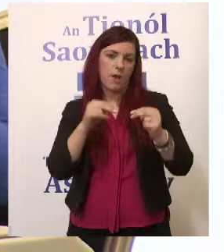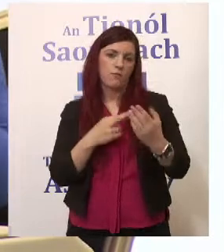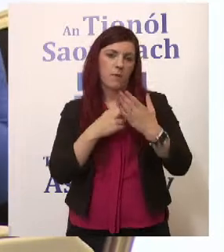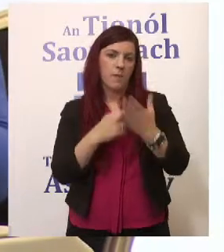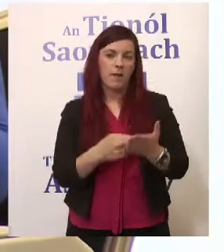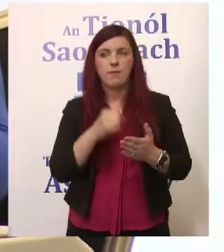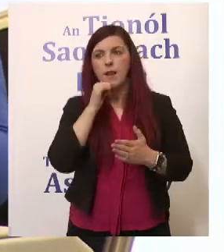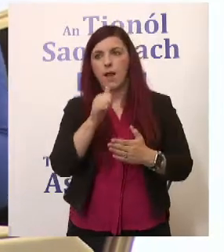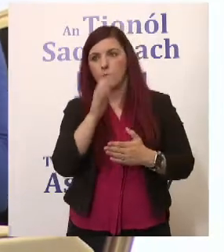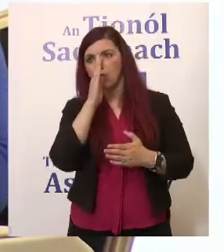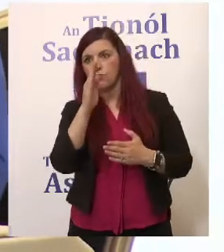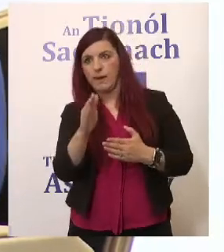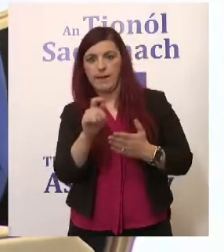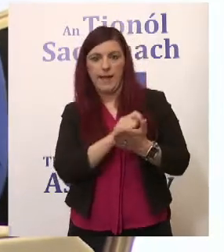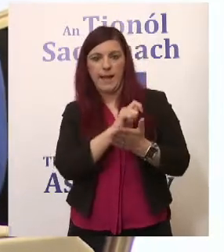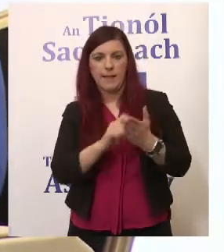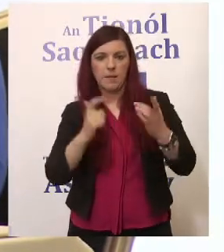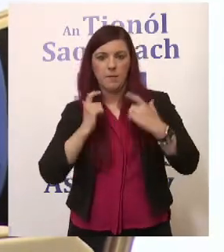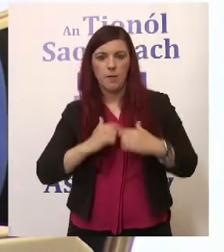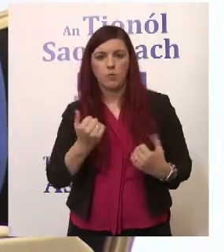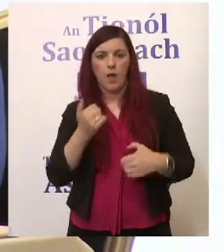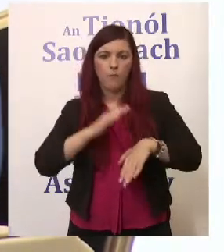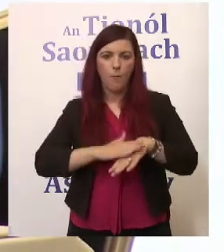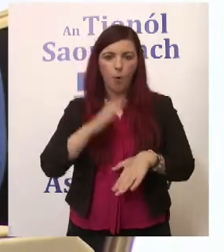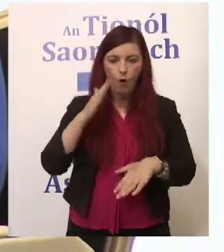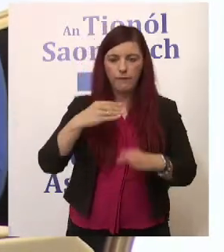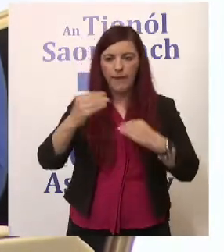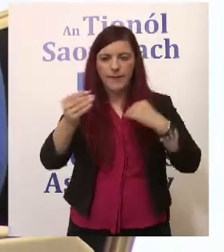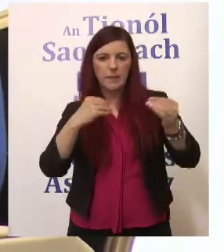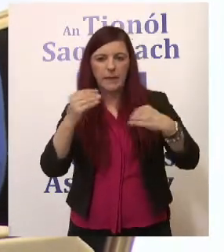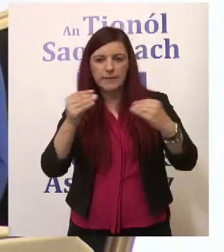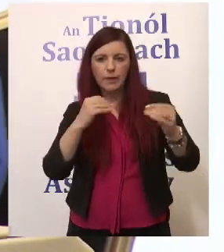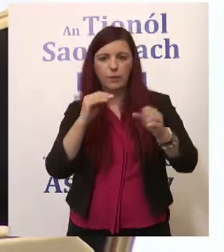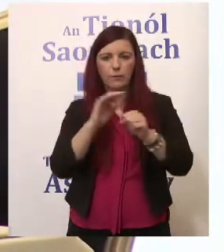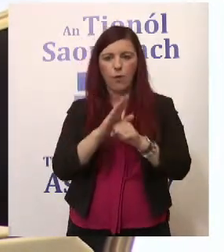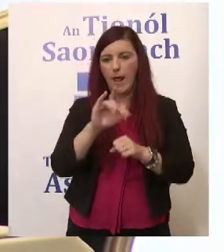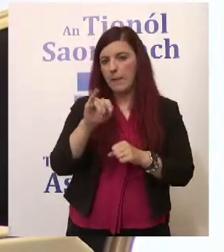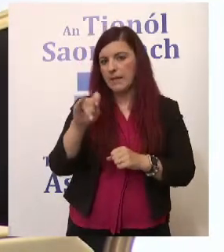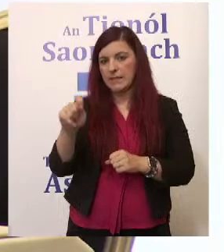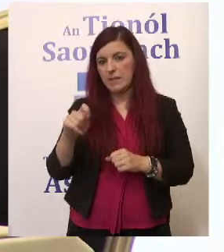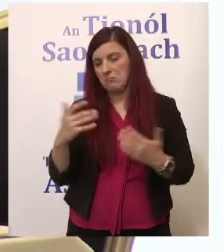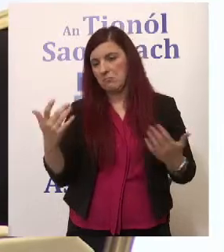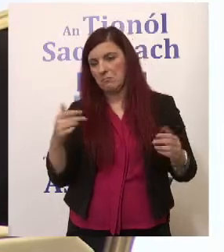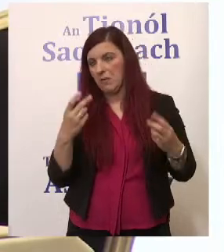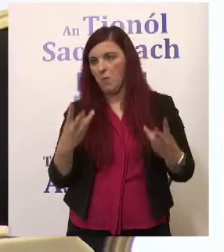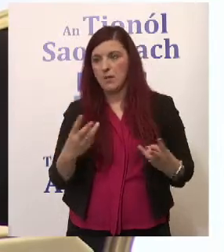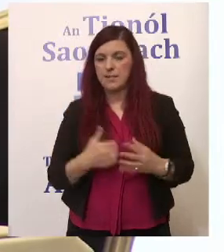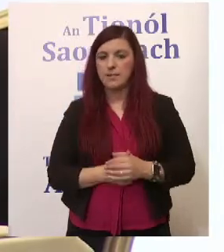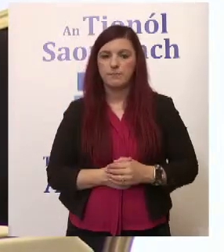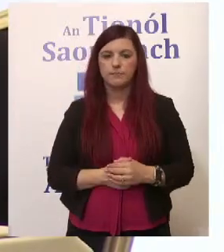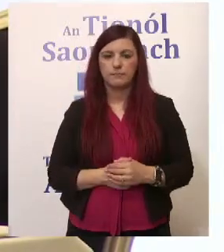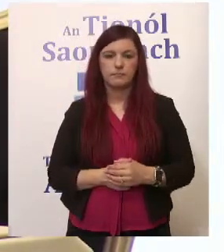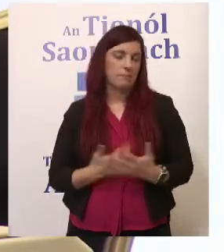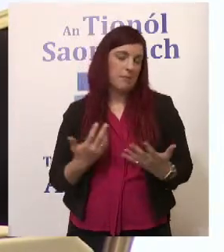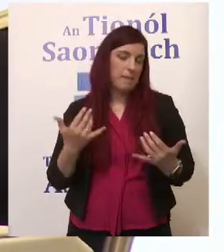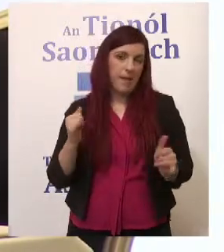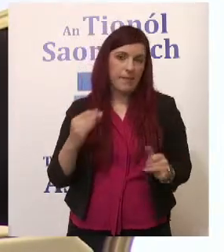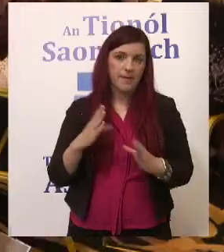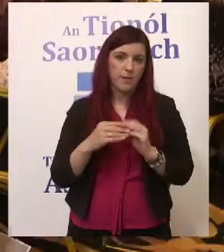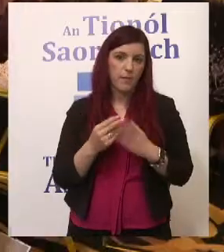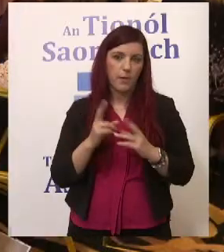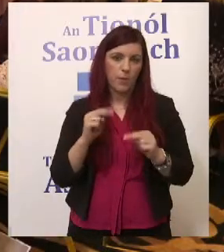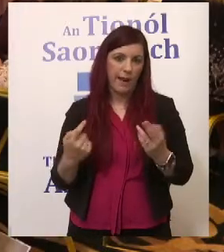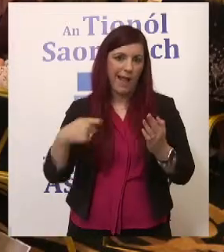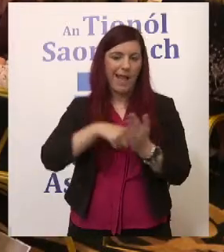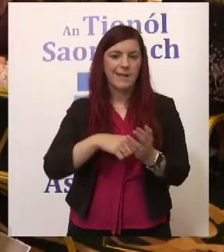allowed the directly elected mayor to have more scope to vary the rate of property tax. That could be something you could put